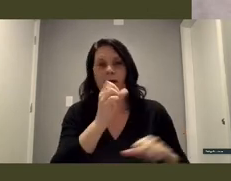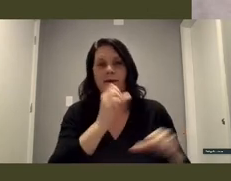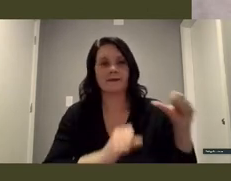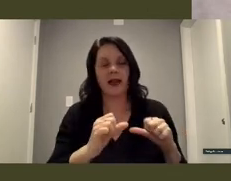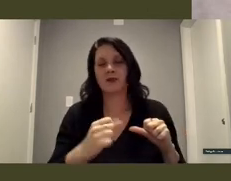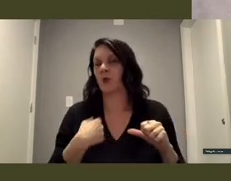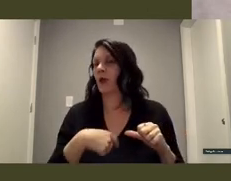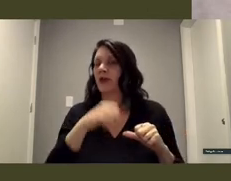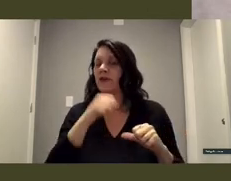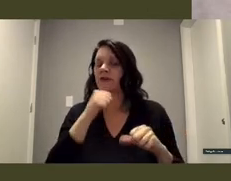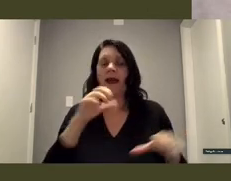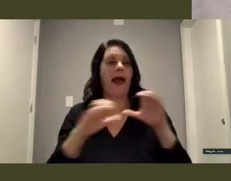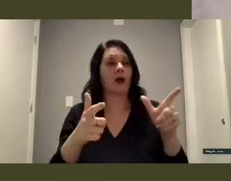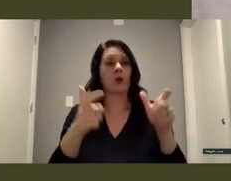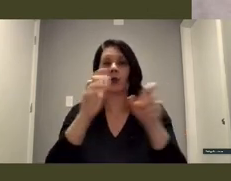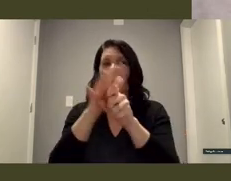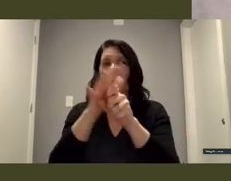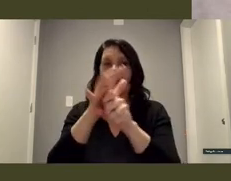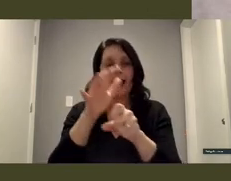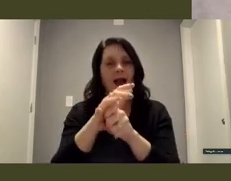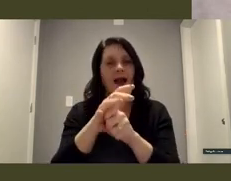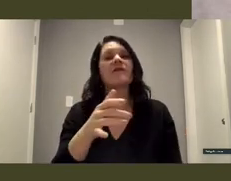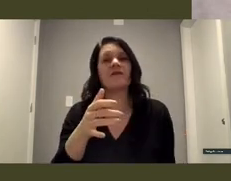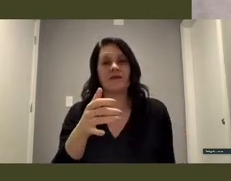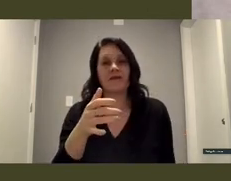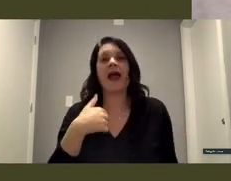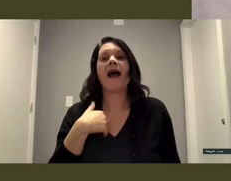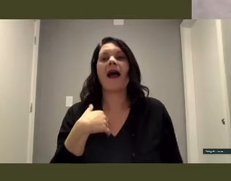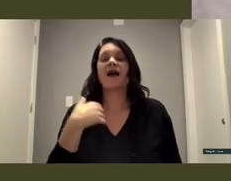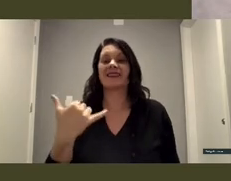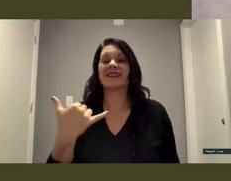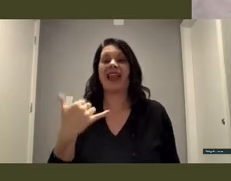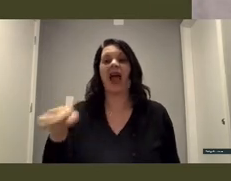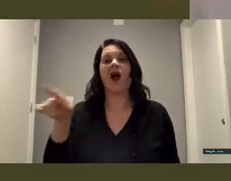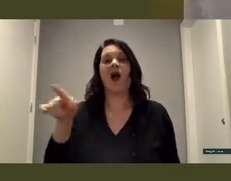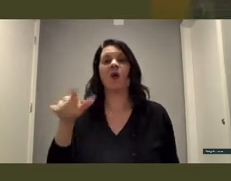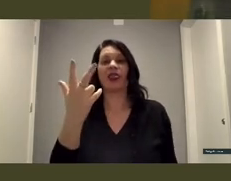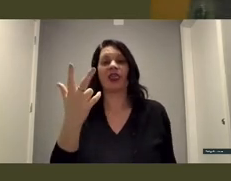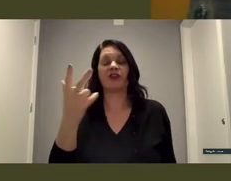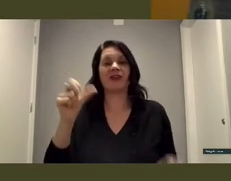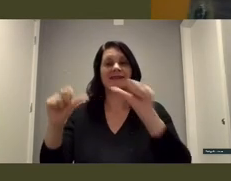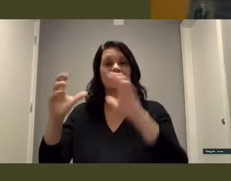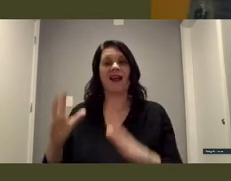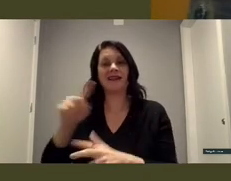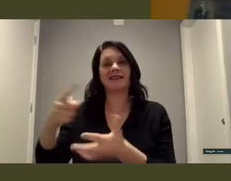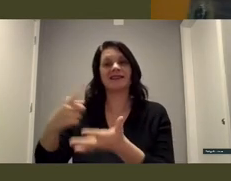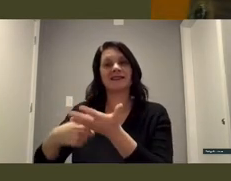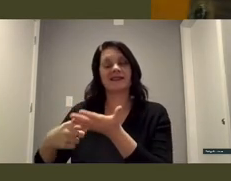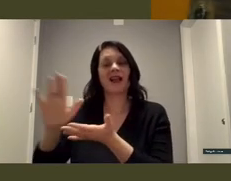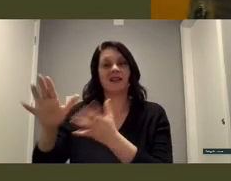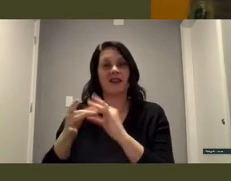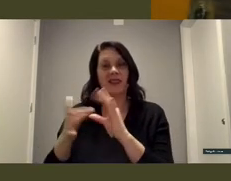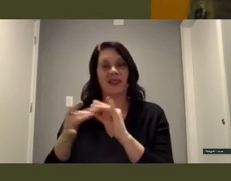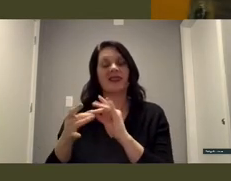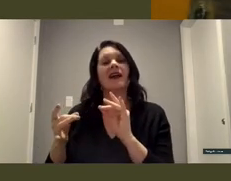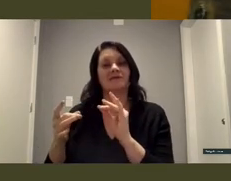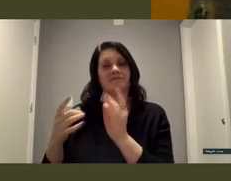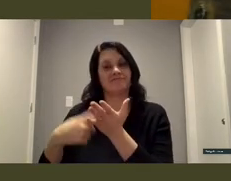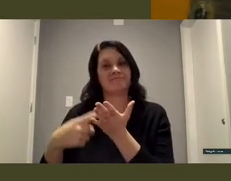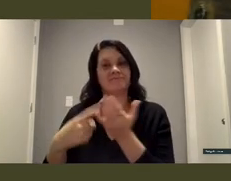us. And we now have three scientists with us to discuss this topic. And as before, I want to start with a